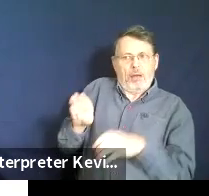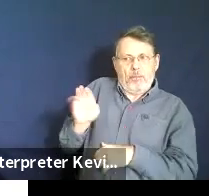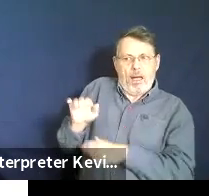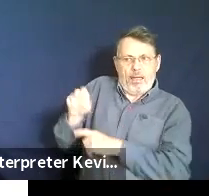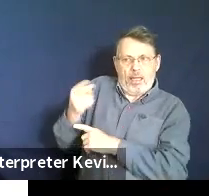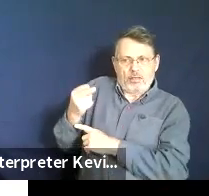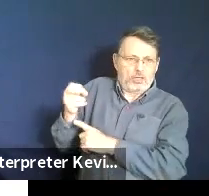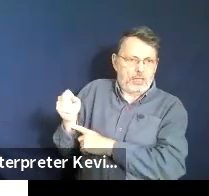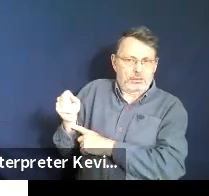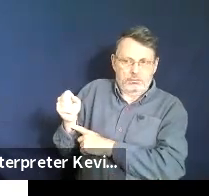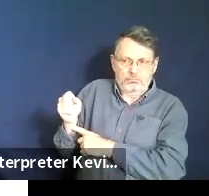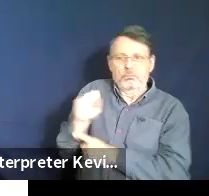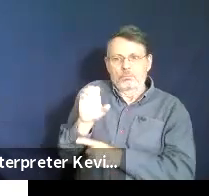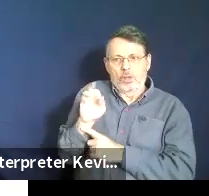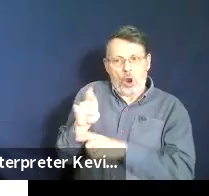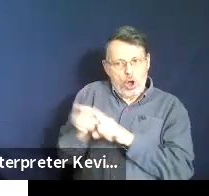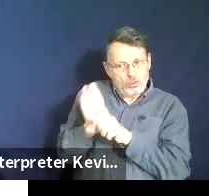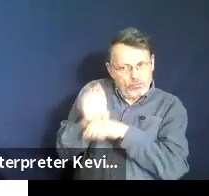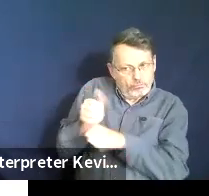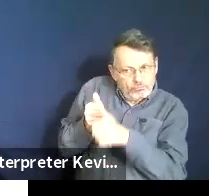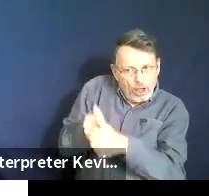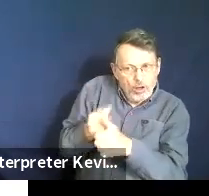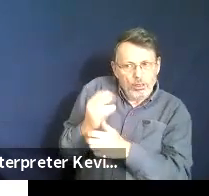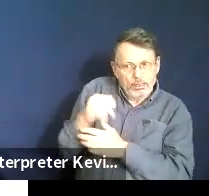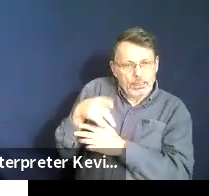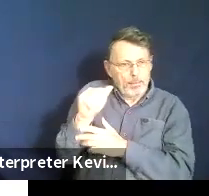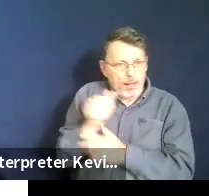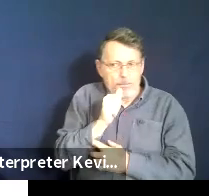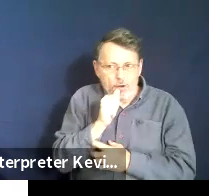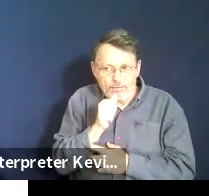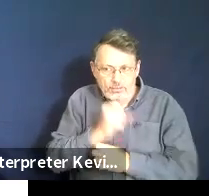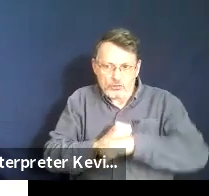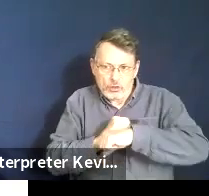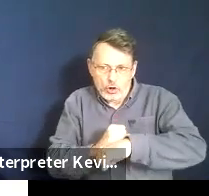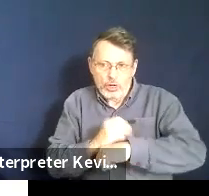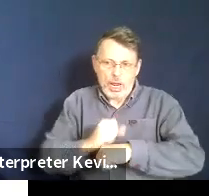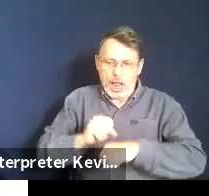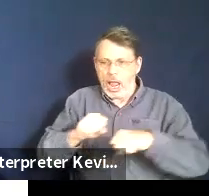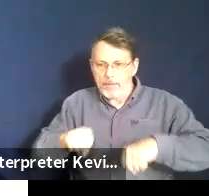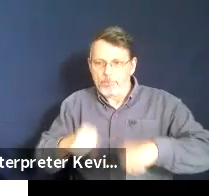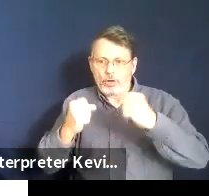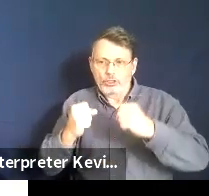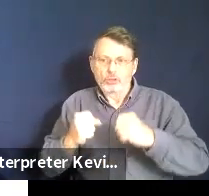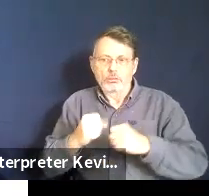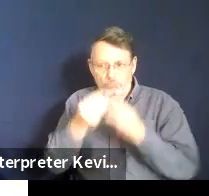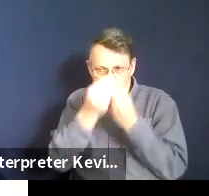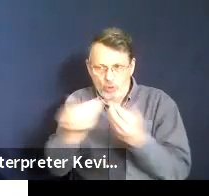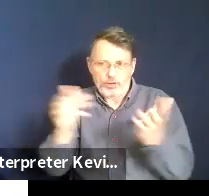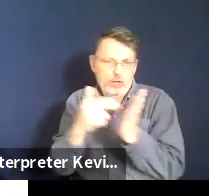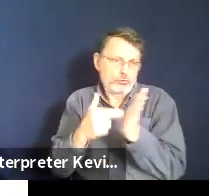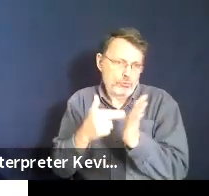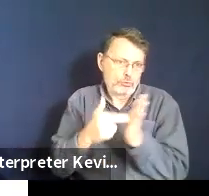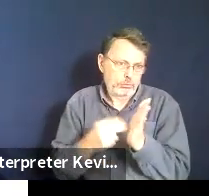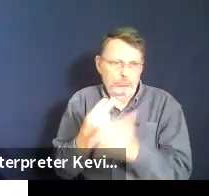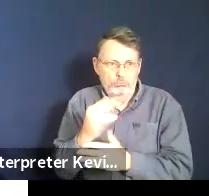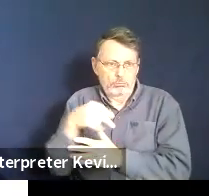HHS. OCR also enforces the HIPAA privacy, security, and breach notification rules.